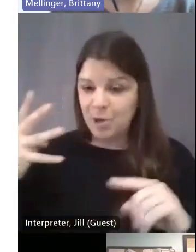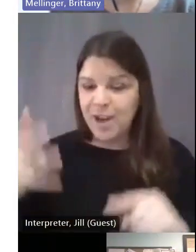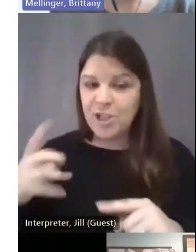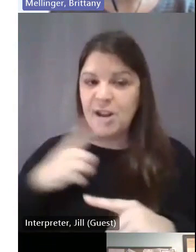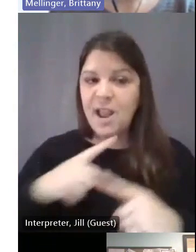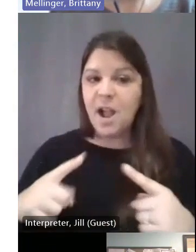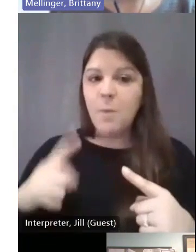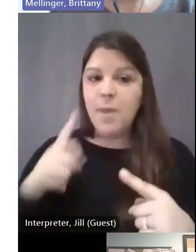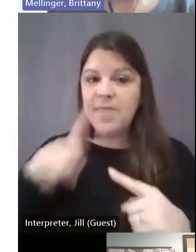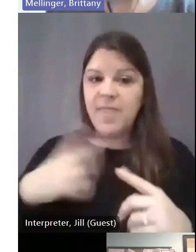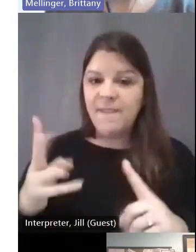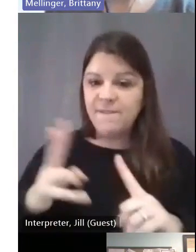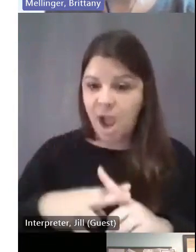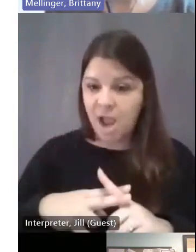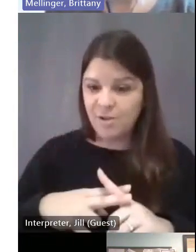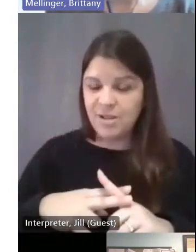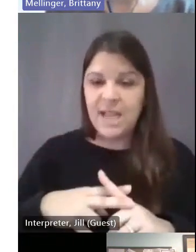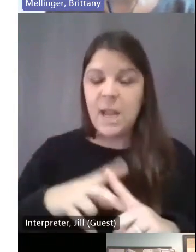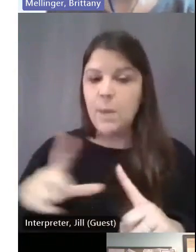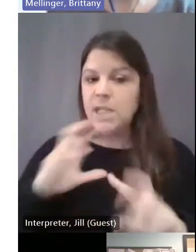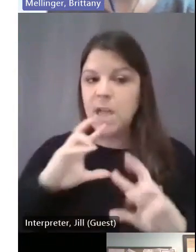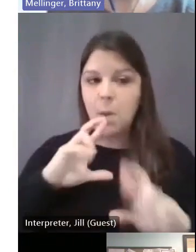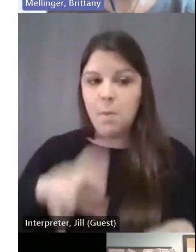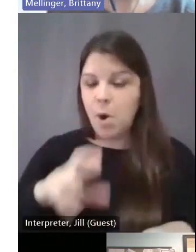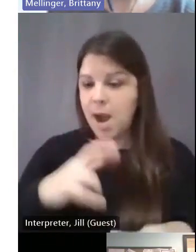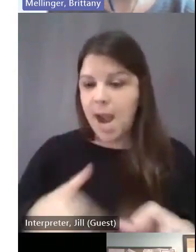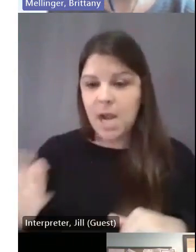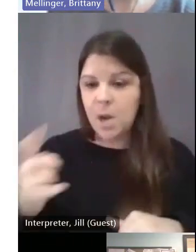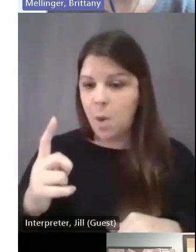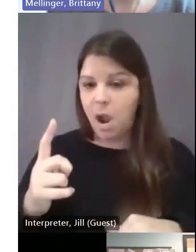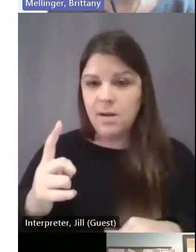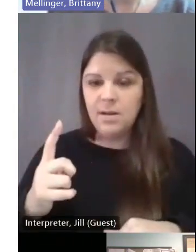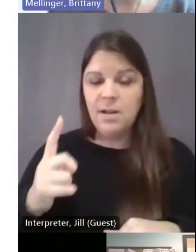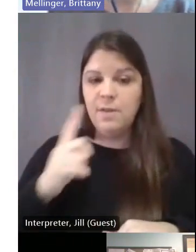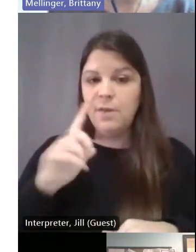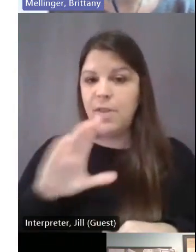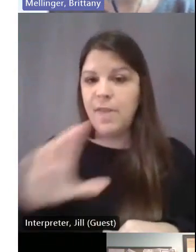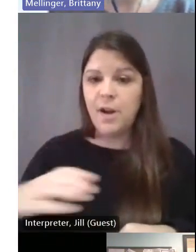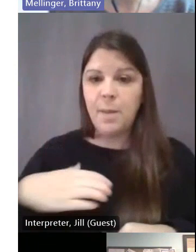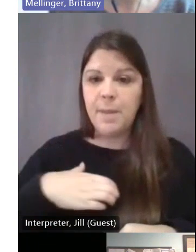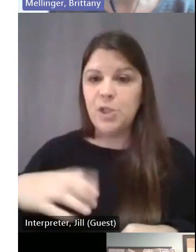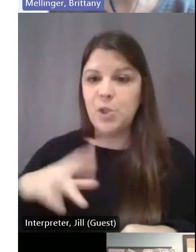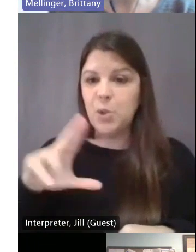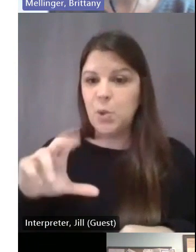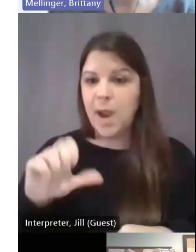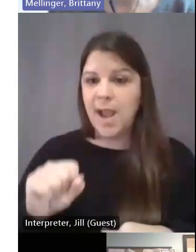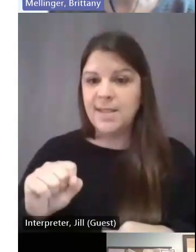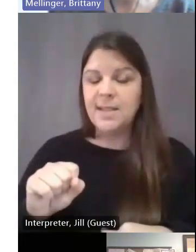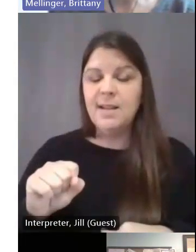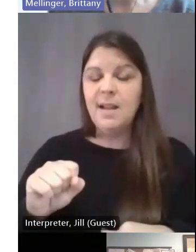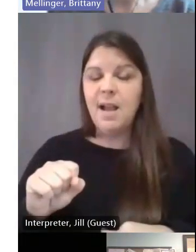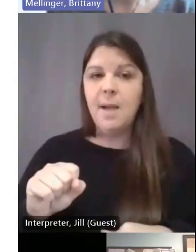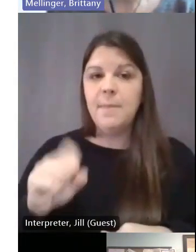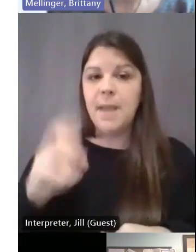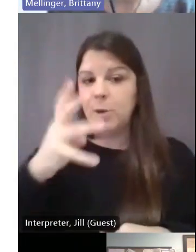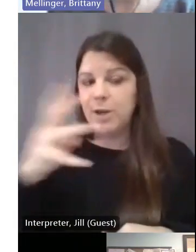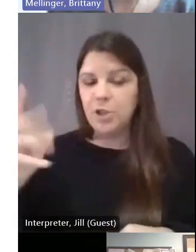complaints are filed, and we do not report anyone filing a complaint to U.S. Immigration and Customs